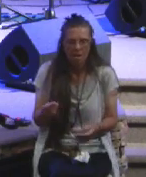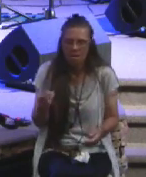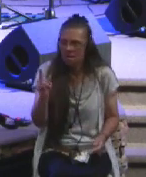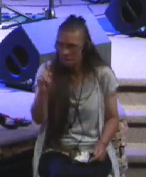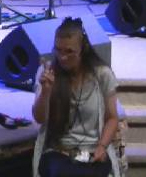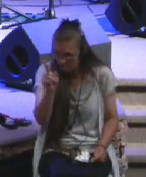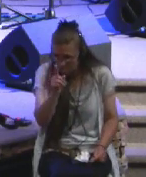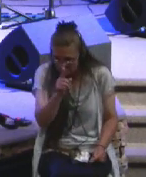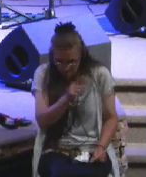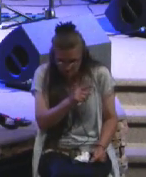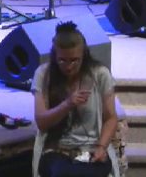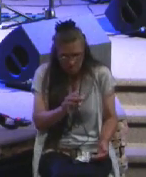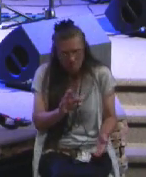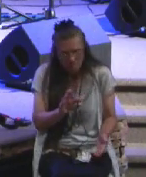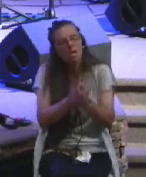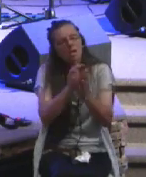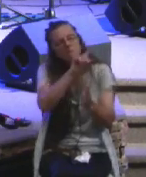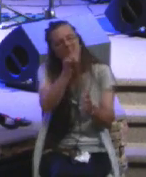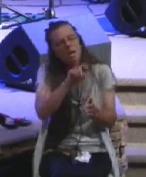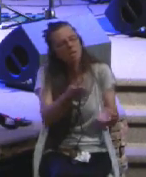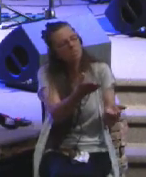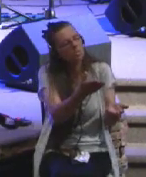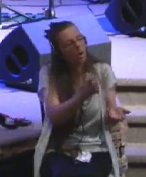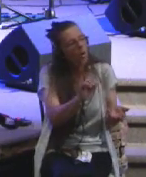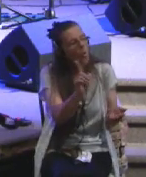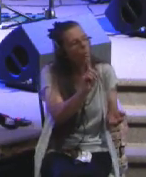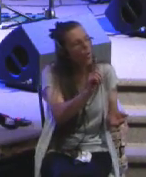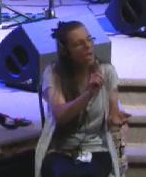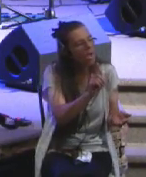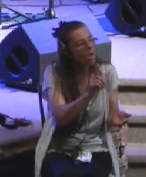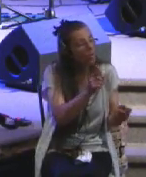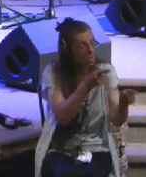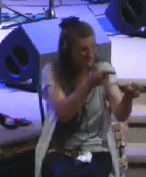at Eutychus, let me ask this. Where was his mama?